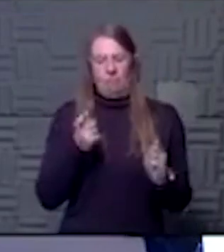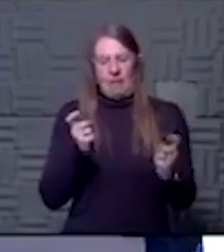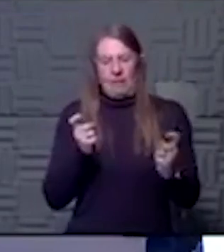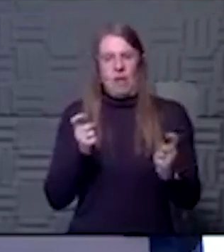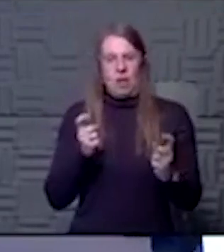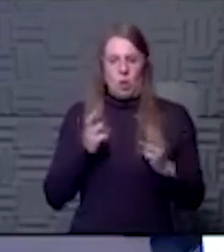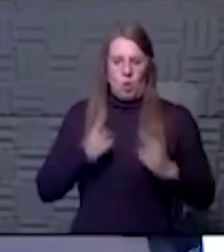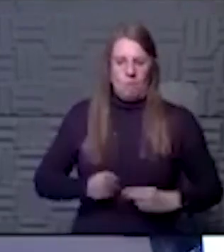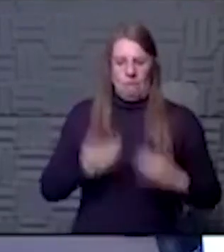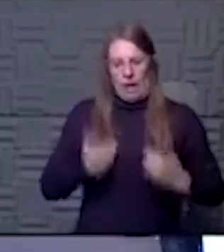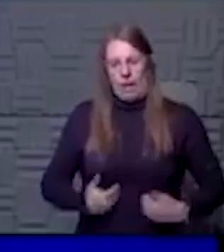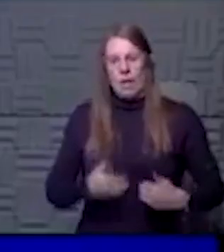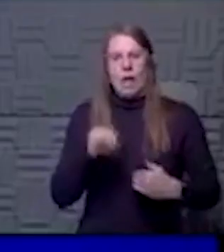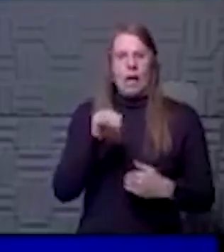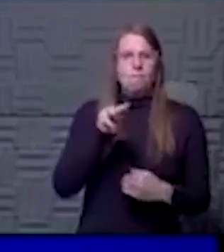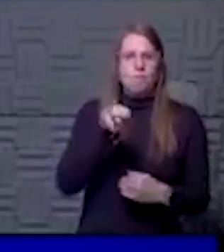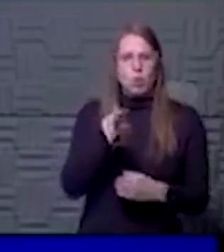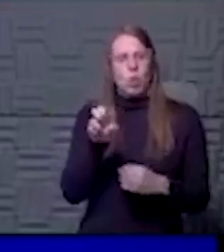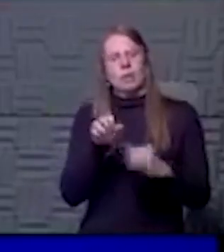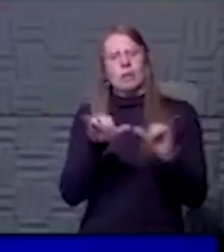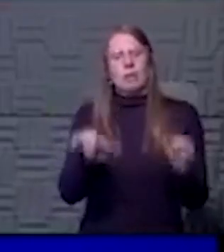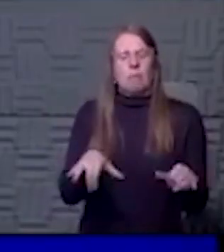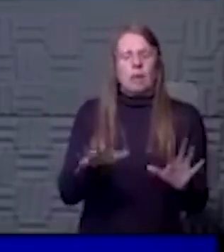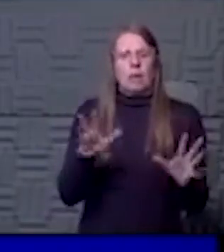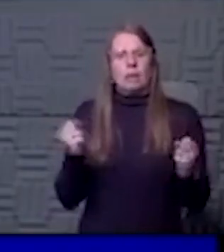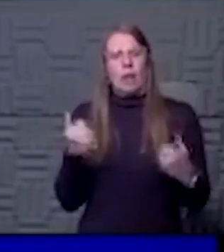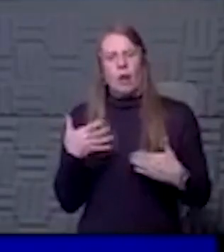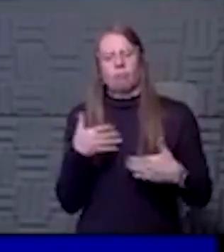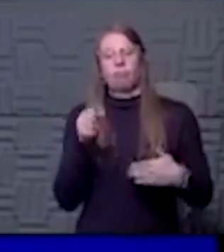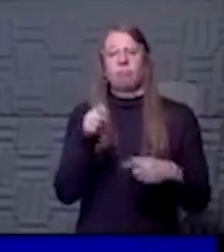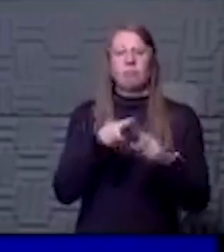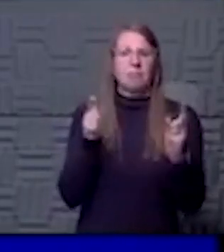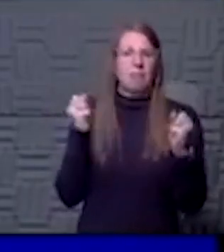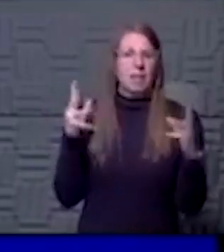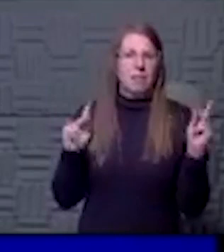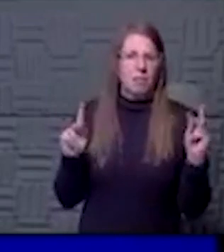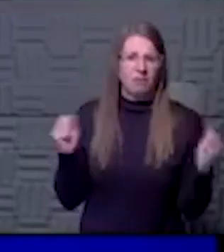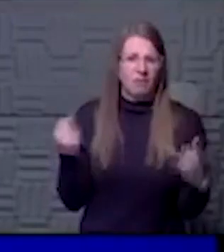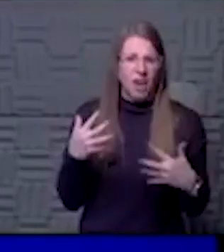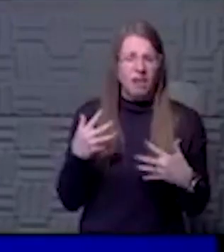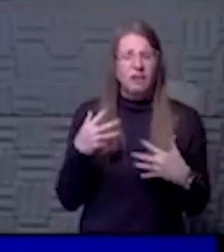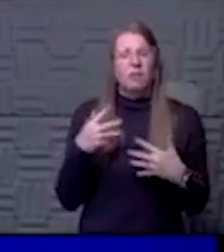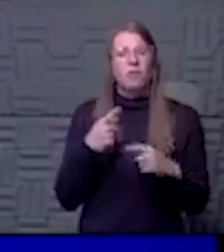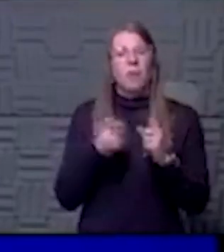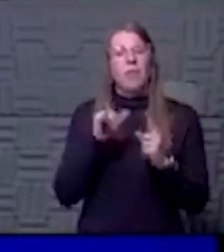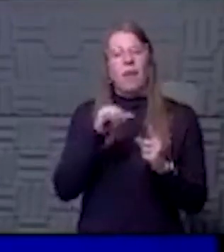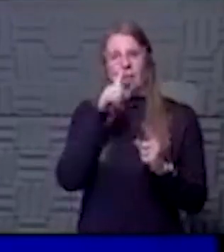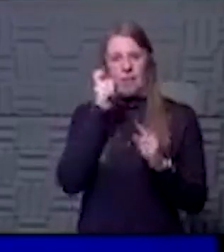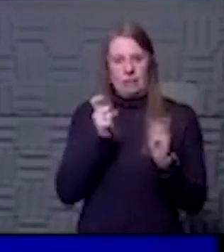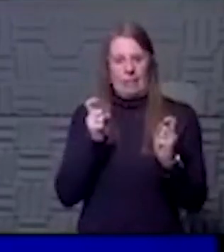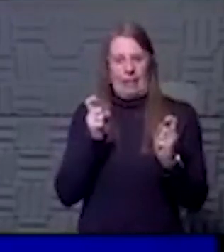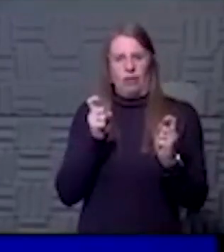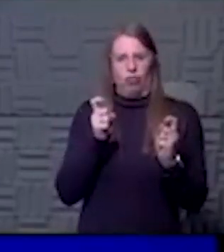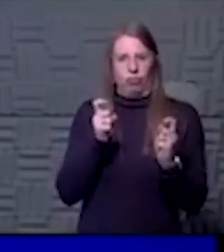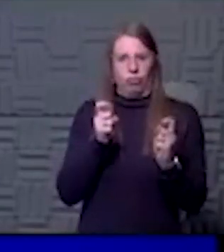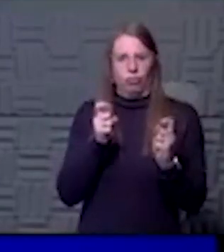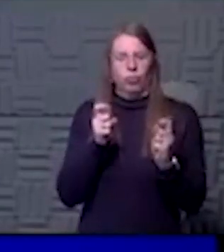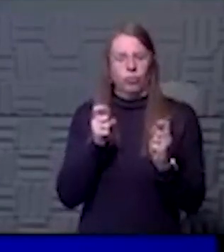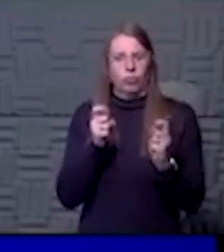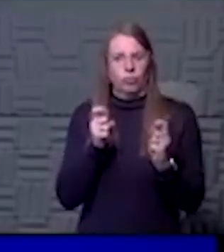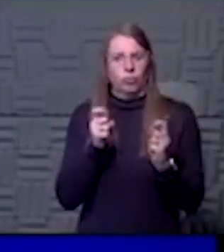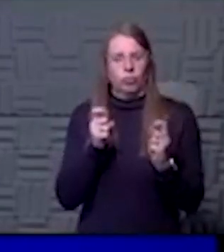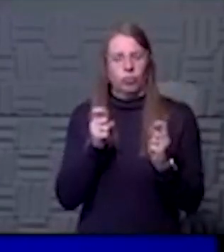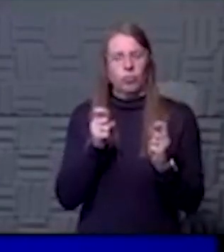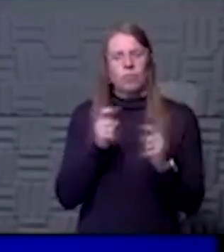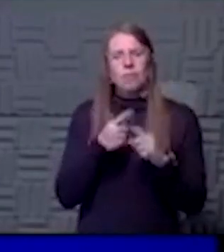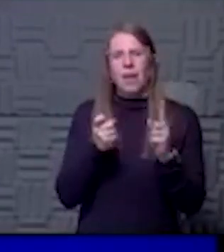we're manipulating our own immune system, and that scares us. And I think a lot of people are afraid of that because of it. They're afraid of the manipulation. And, as